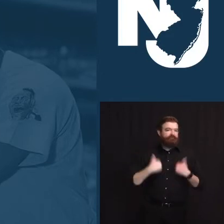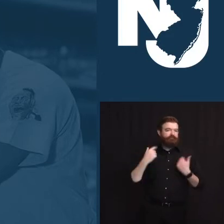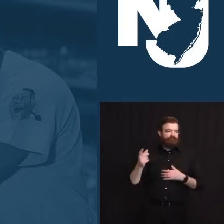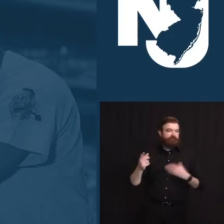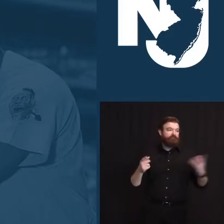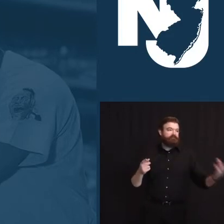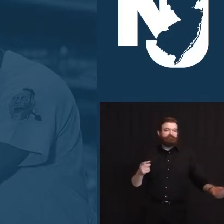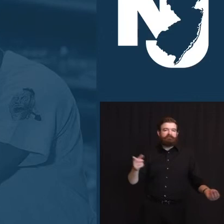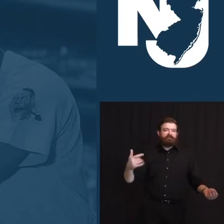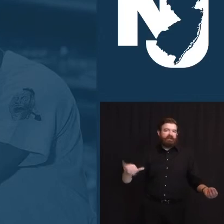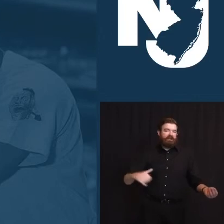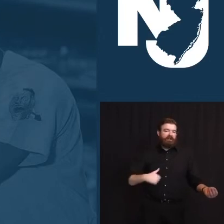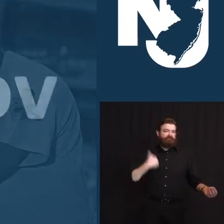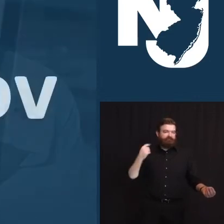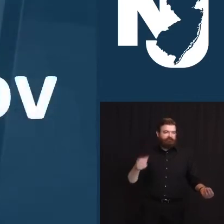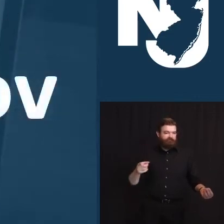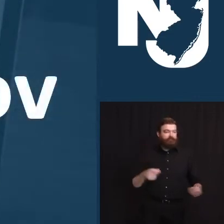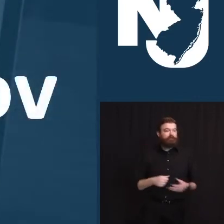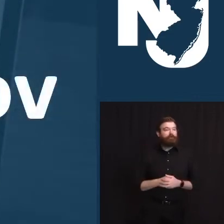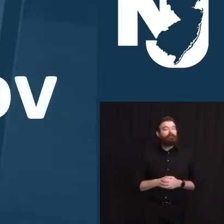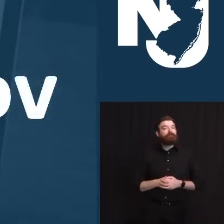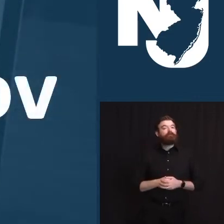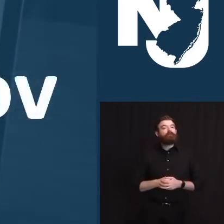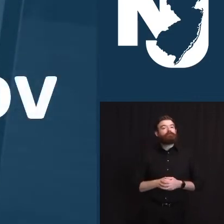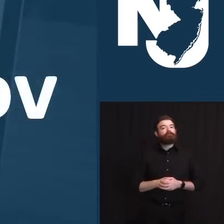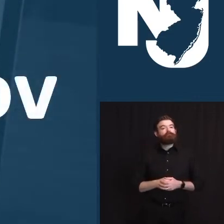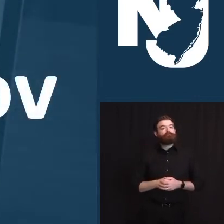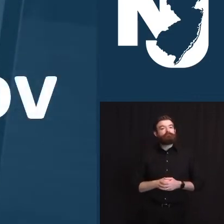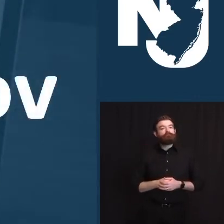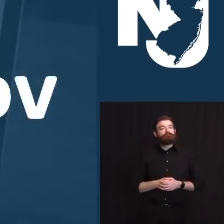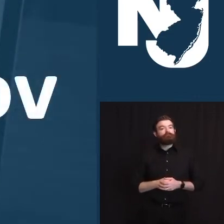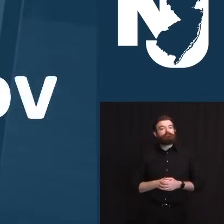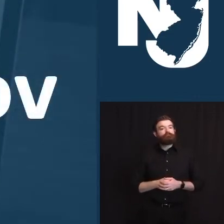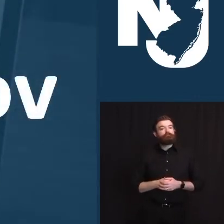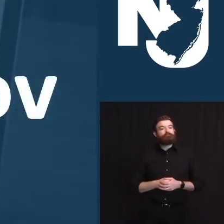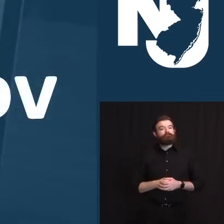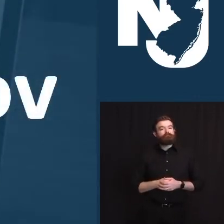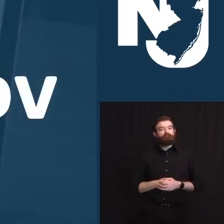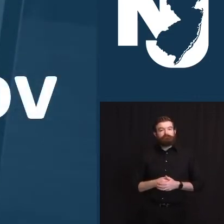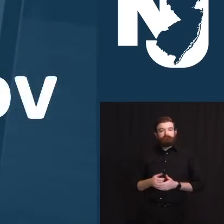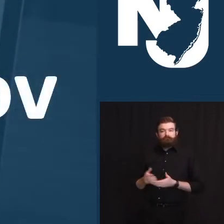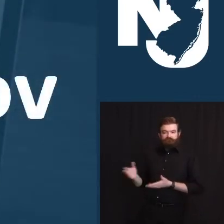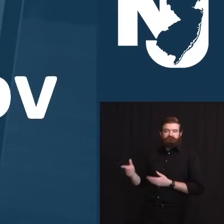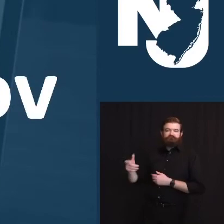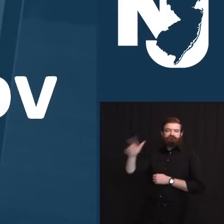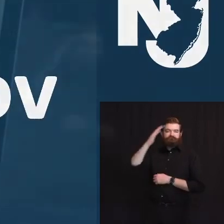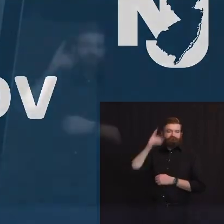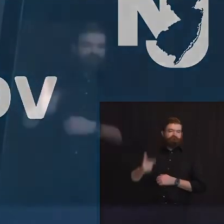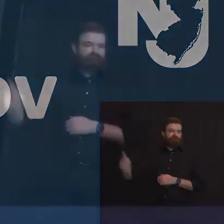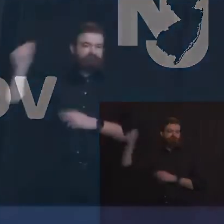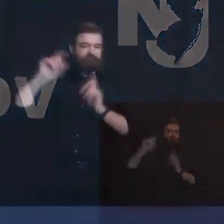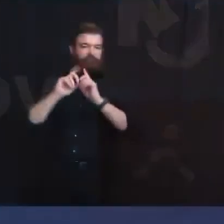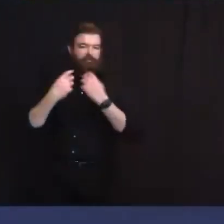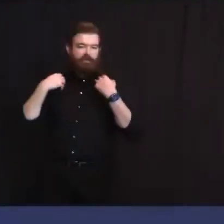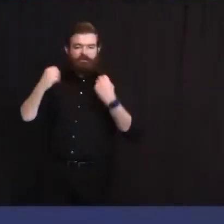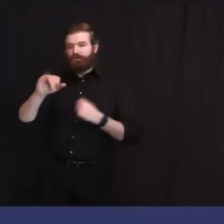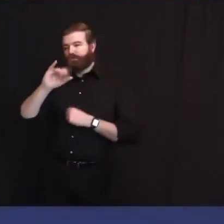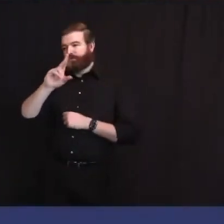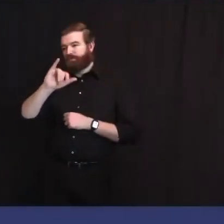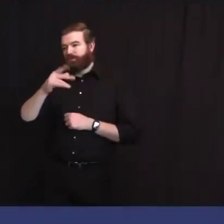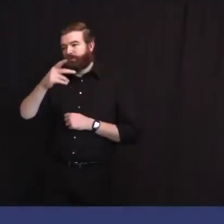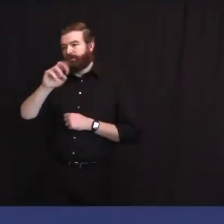soul. With that, please help me welcome the woman who needs no introduction, the Commissioner of the Department of Health, Judy Persichilli. Thank you, Governor,